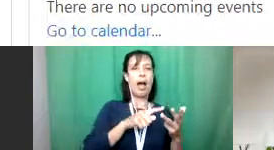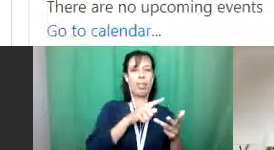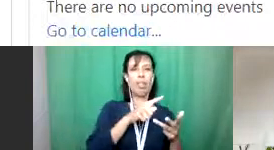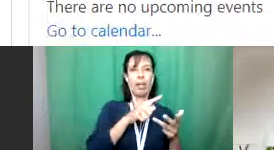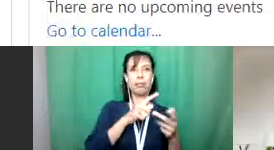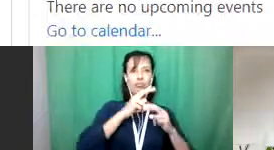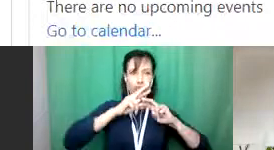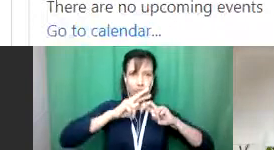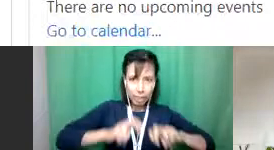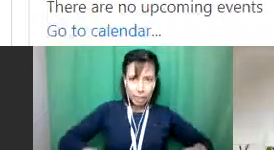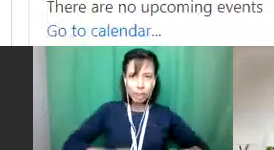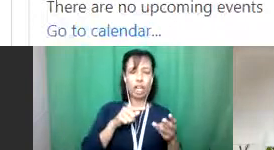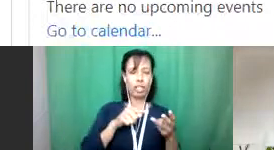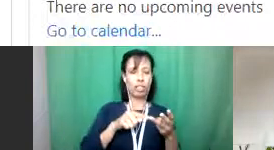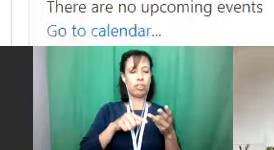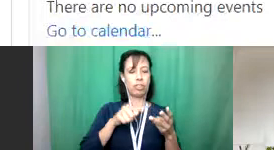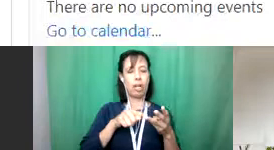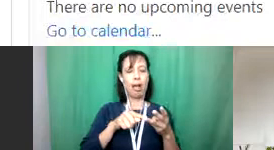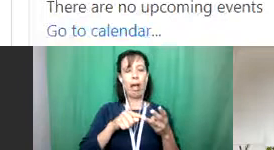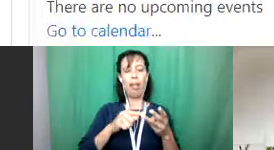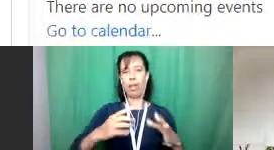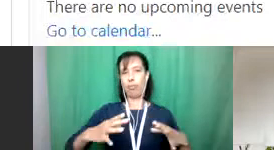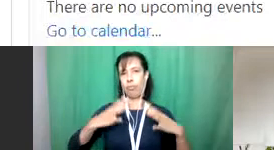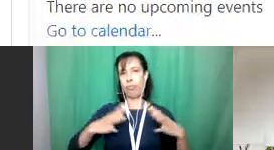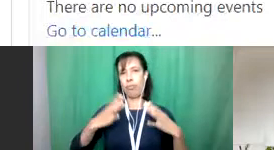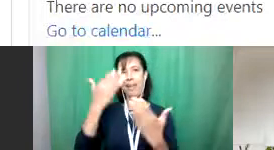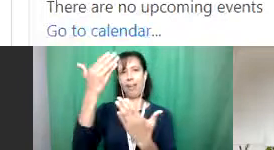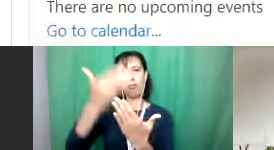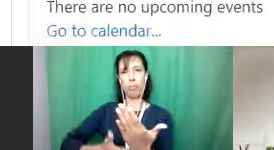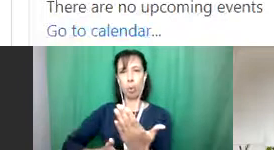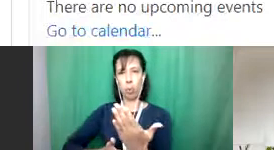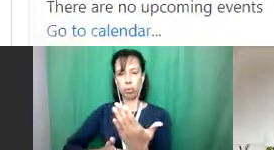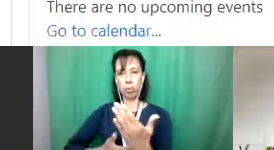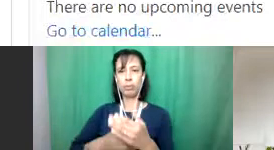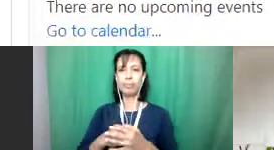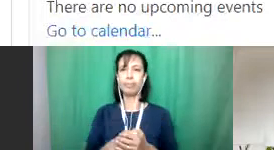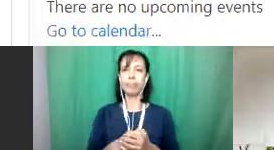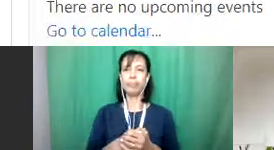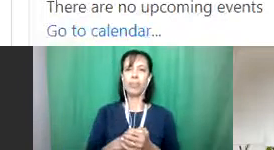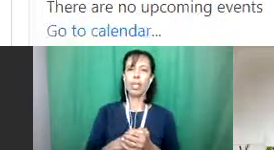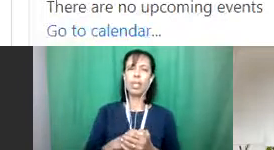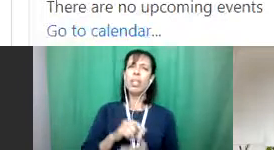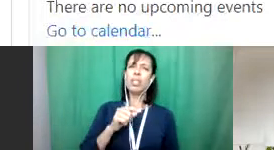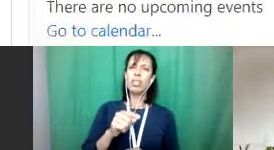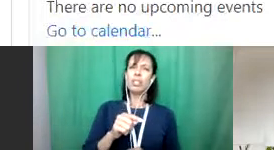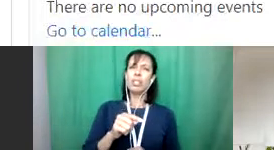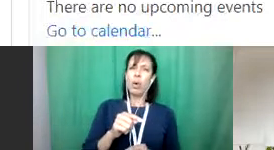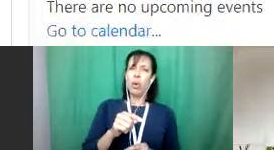Now, 8 months sounds a really long time, and I'm going to flag this up with you now because I've been leading this module for